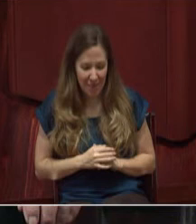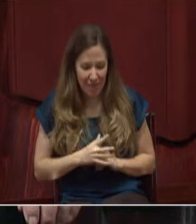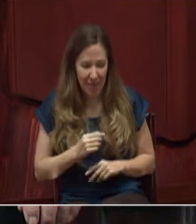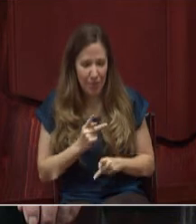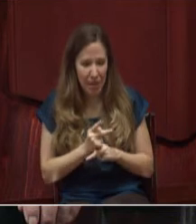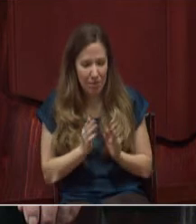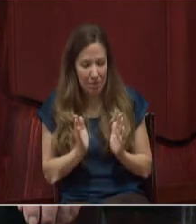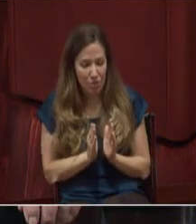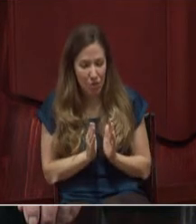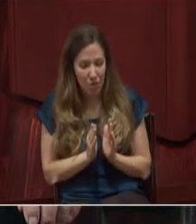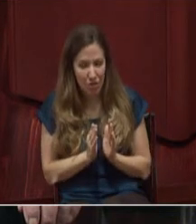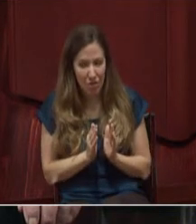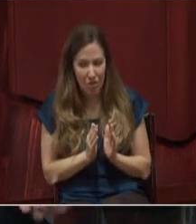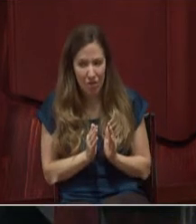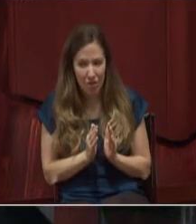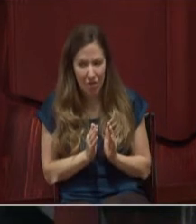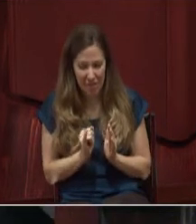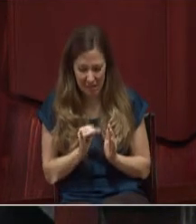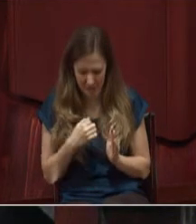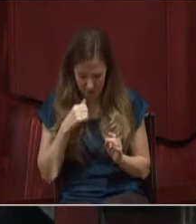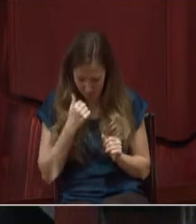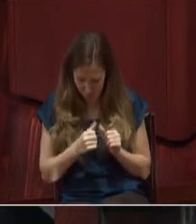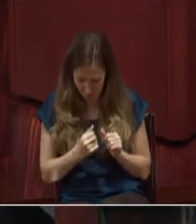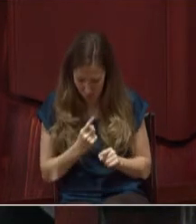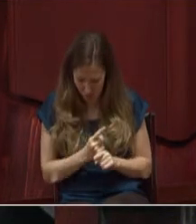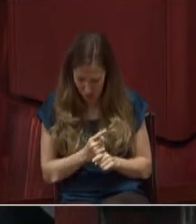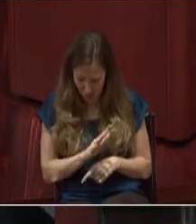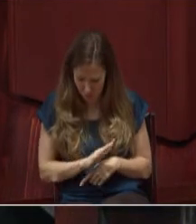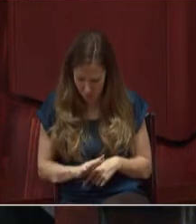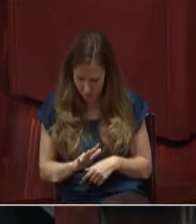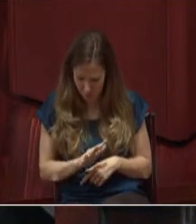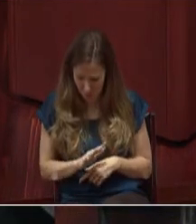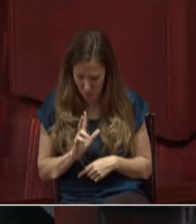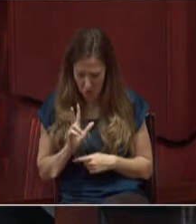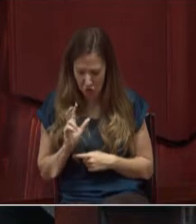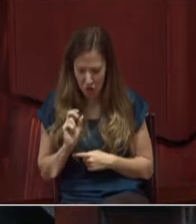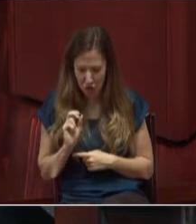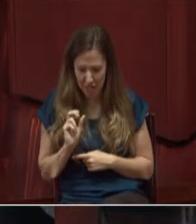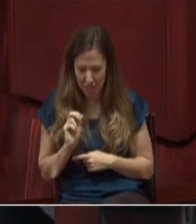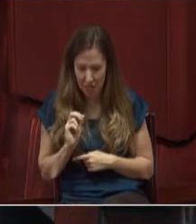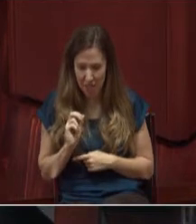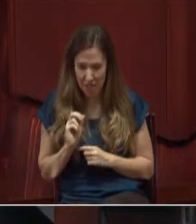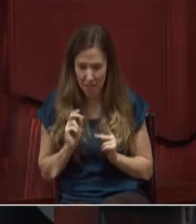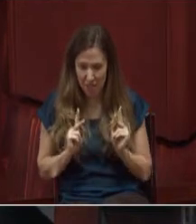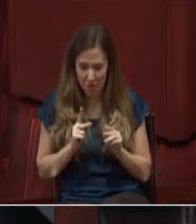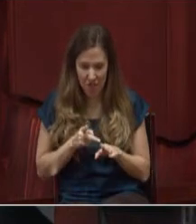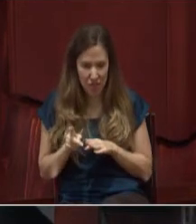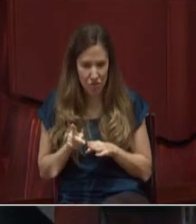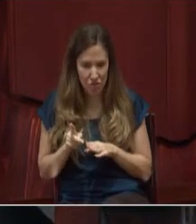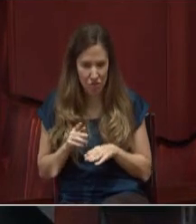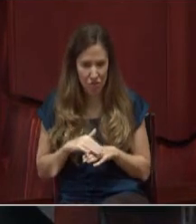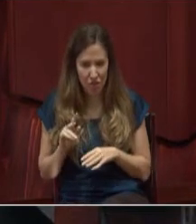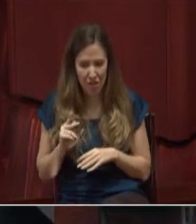small. If my memory serves me, there were only about 30 professionals on